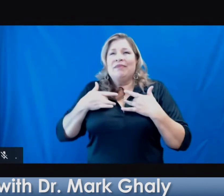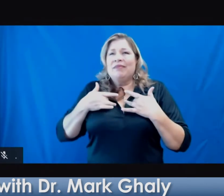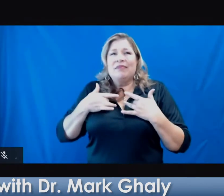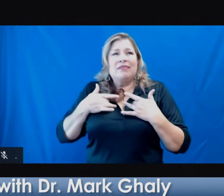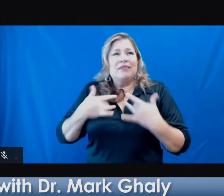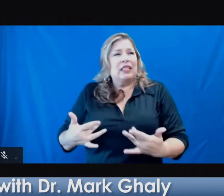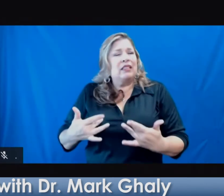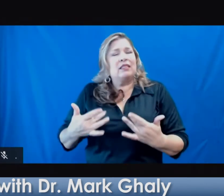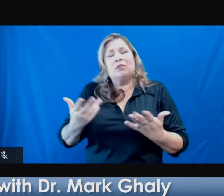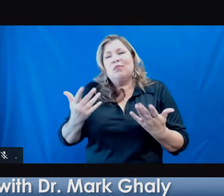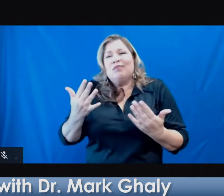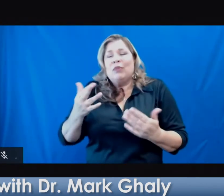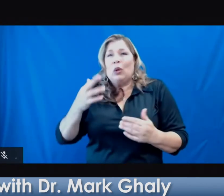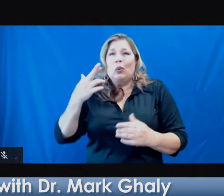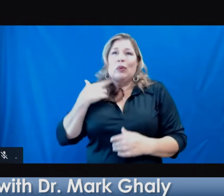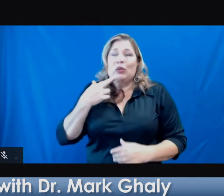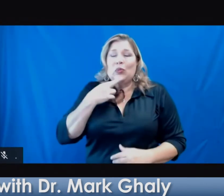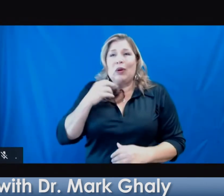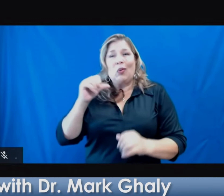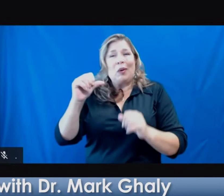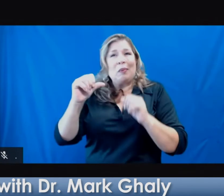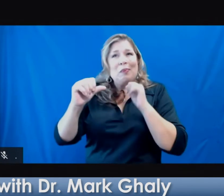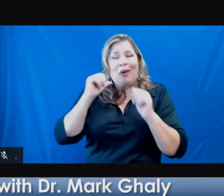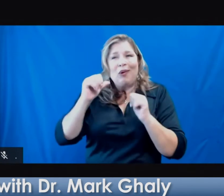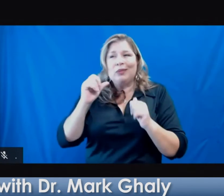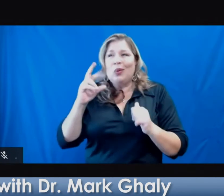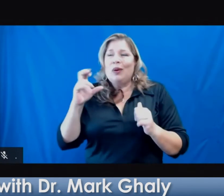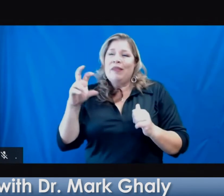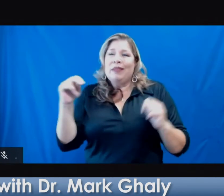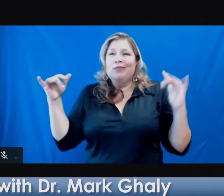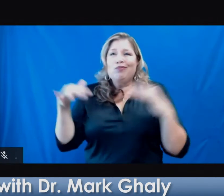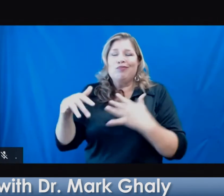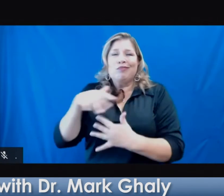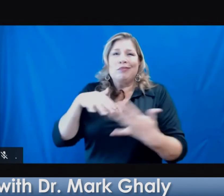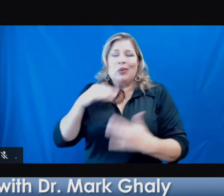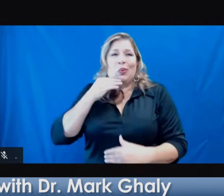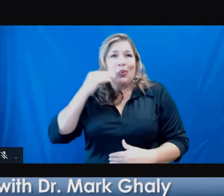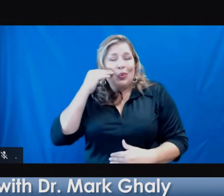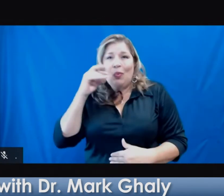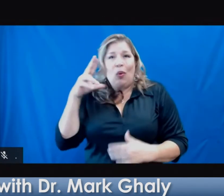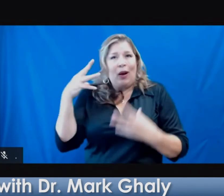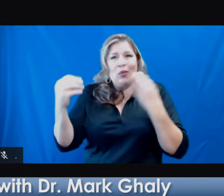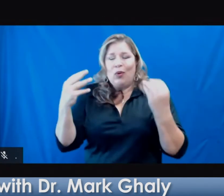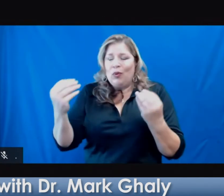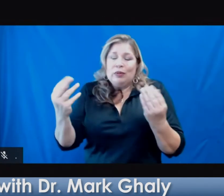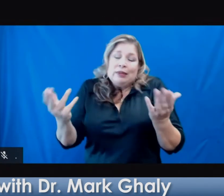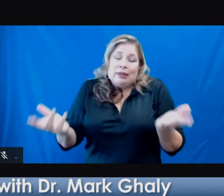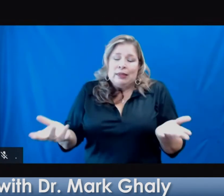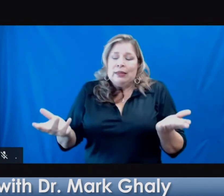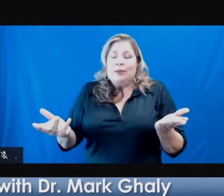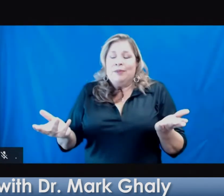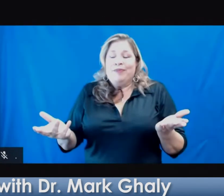like restaurants and bars, or even in homes or outdoors where, certainly people might